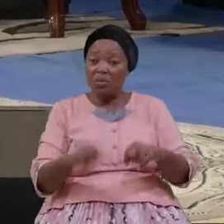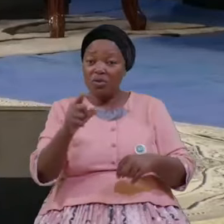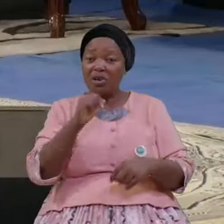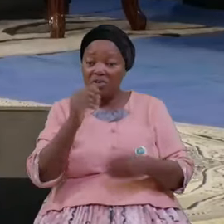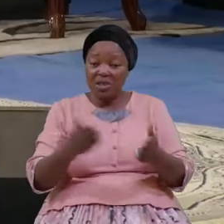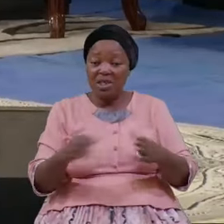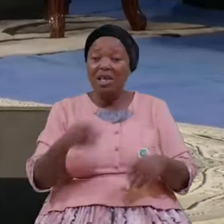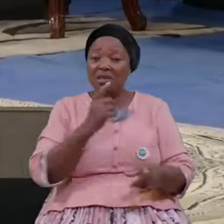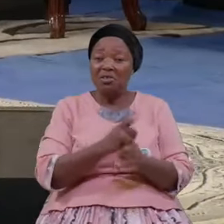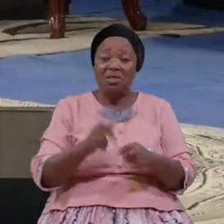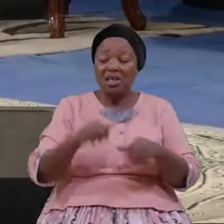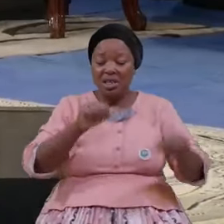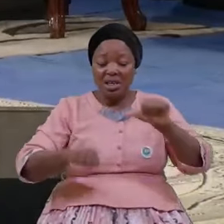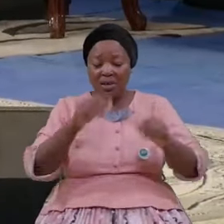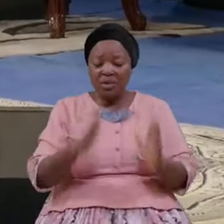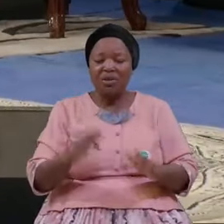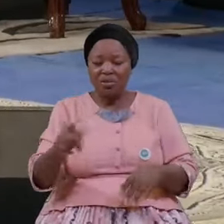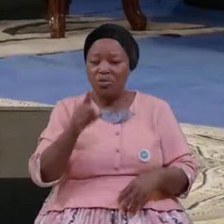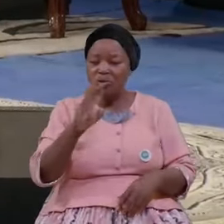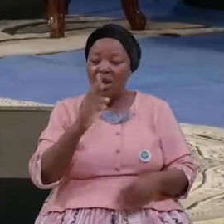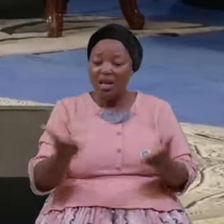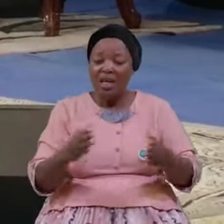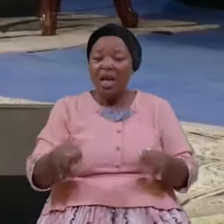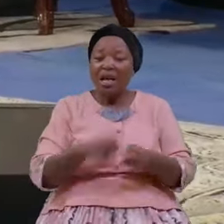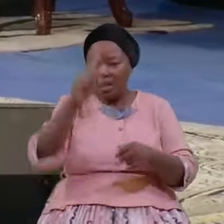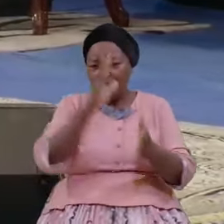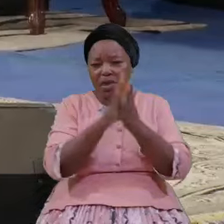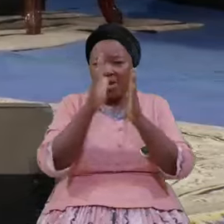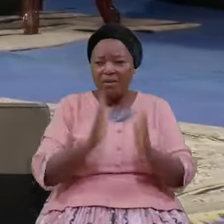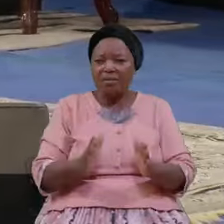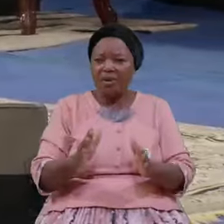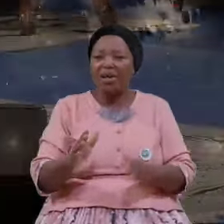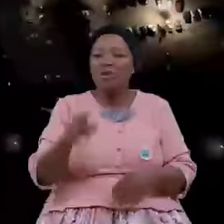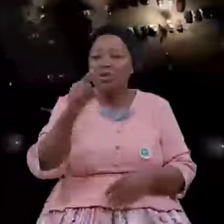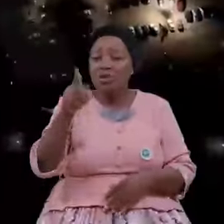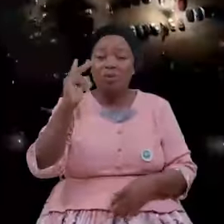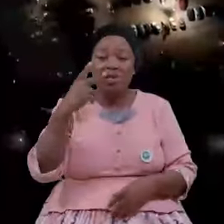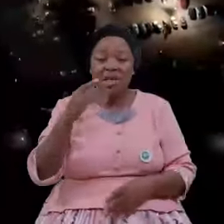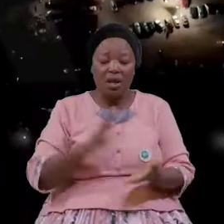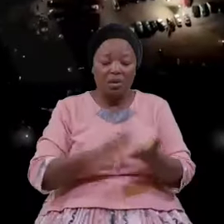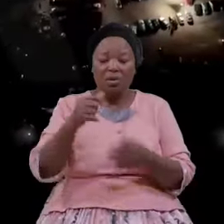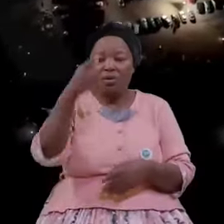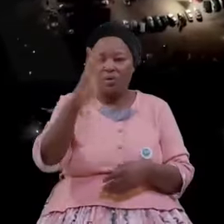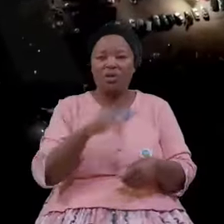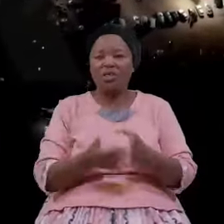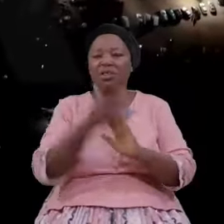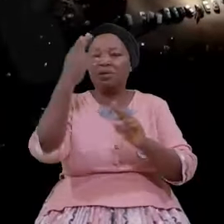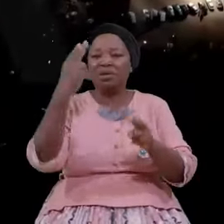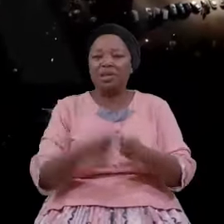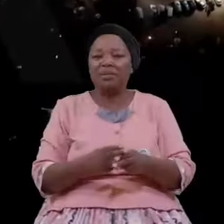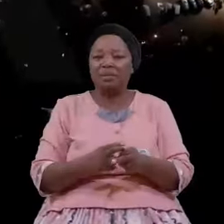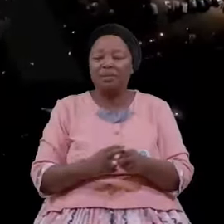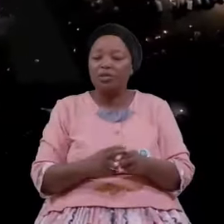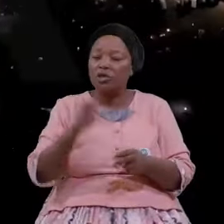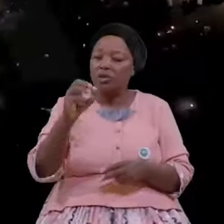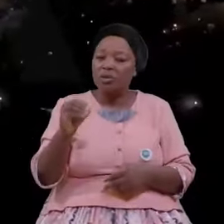doubter. You are here as a believer. You will see the glory of God. So take